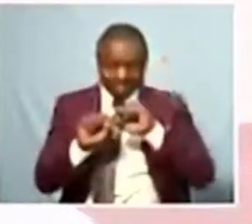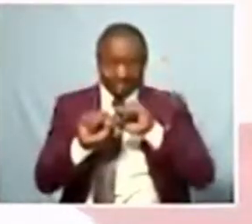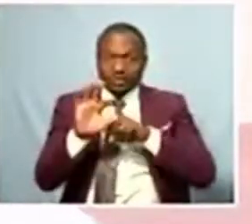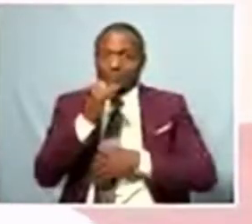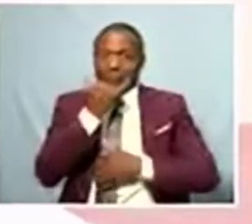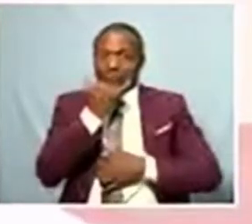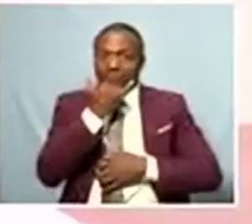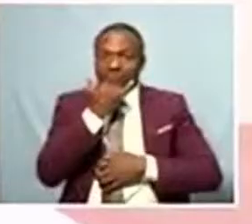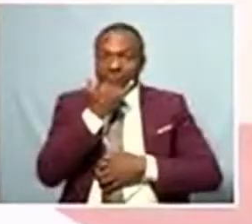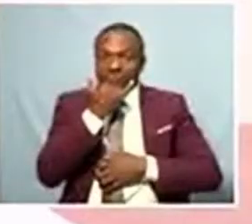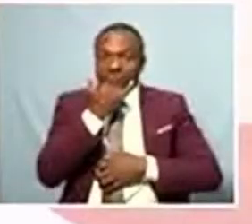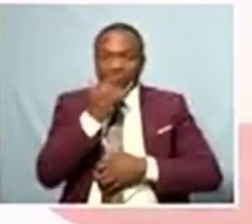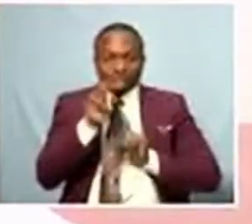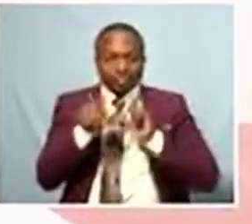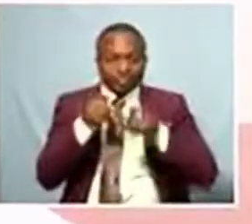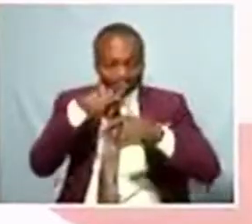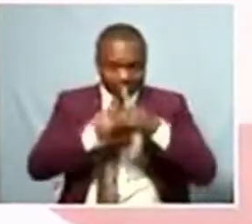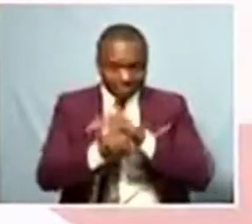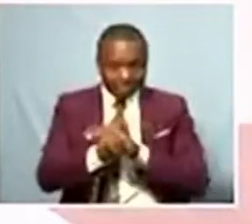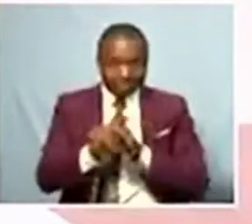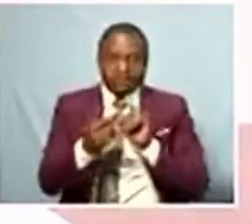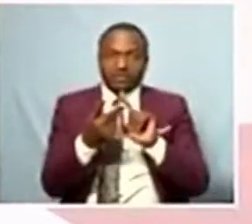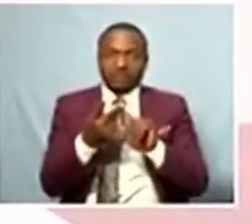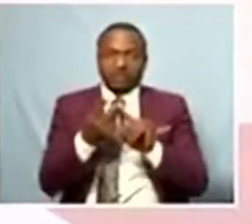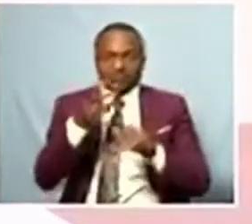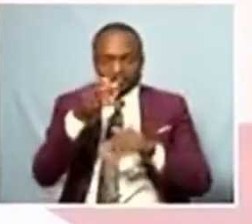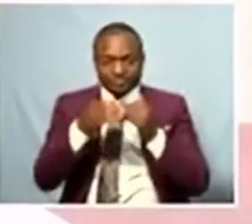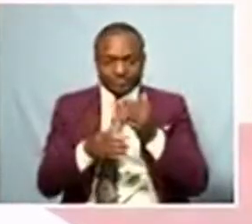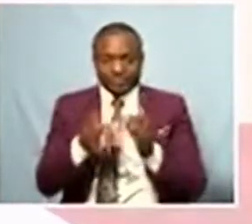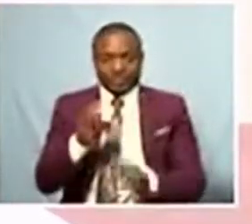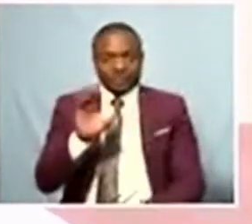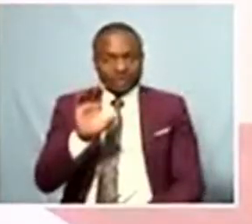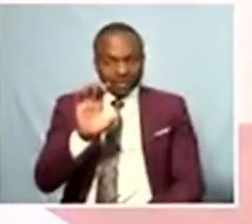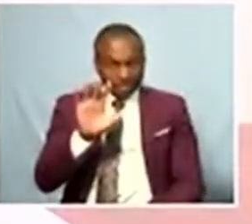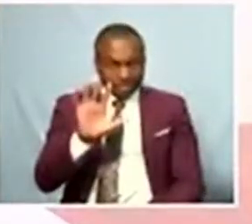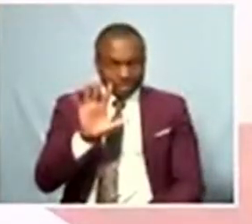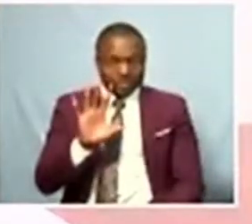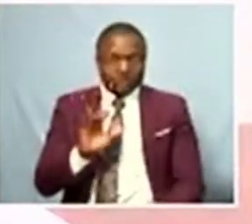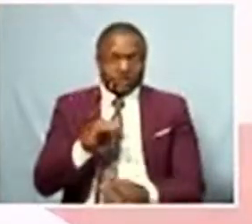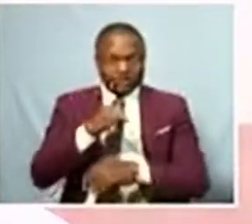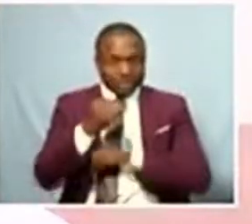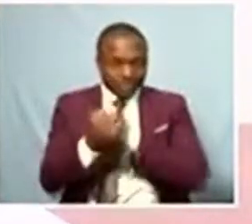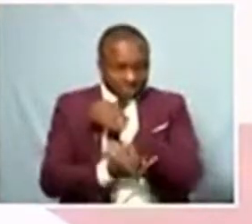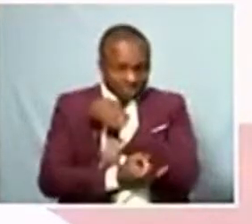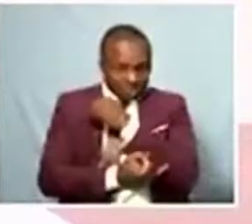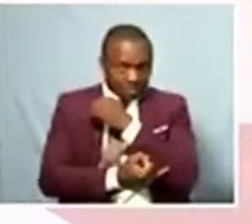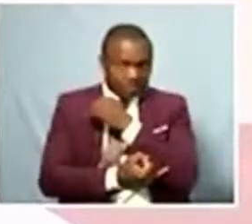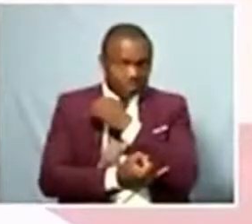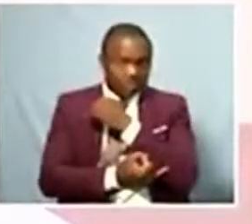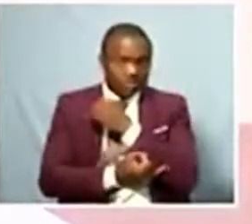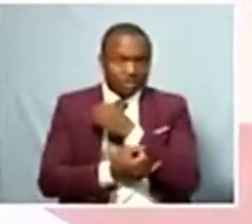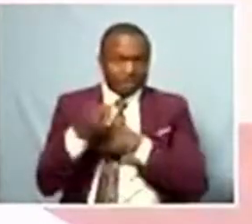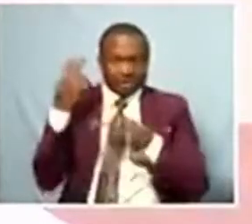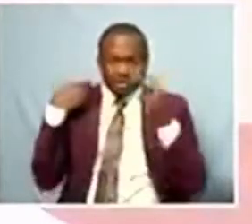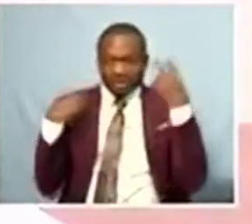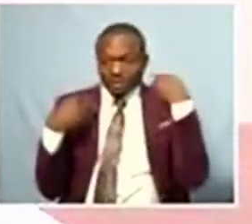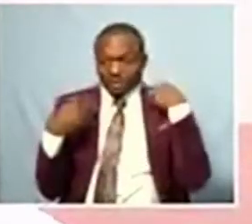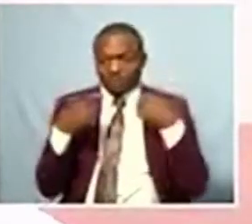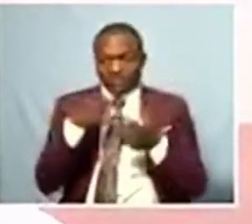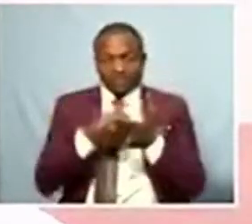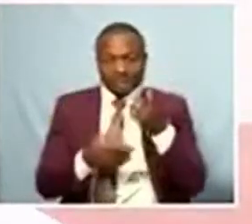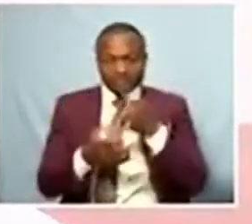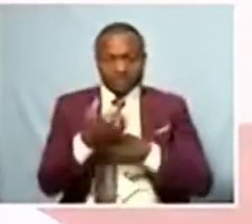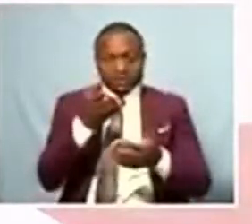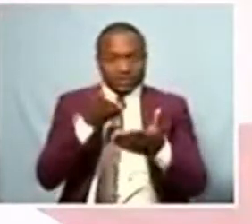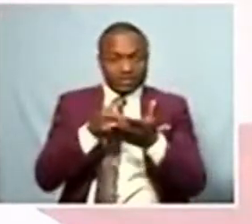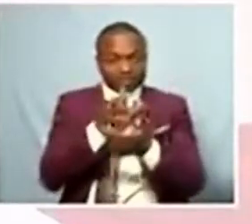prohibited immigrants. The second one, sir, is Part 5, which introduces immigration consultants. This